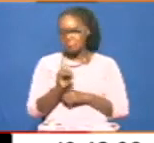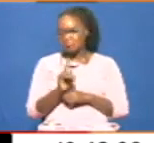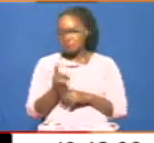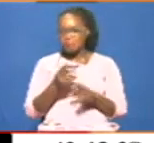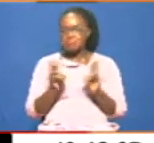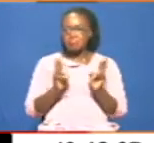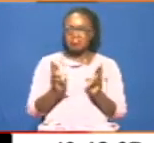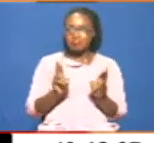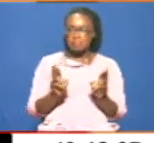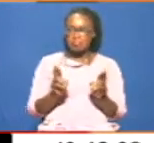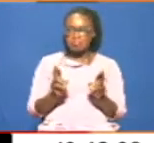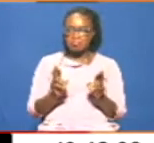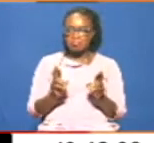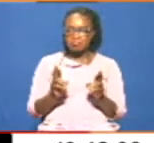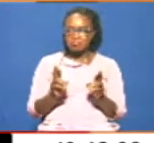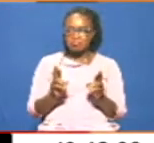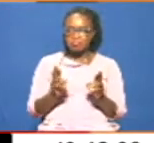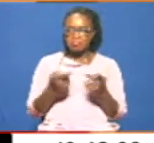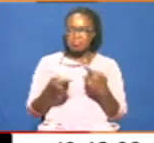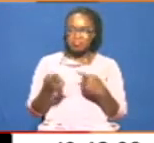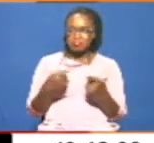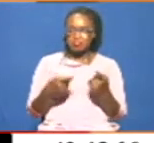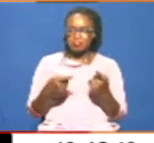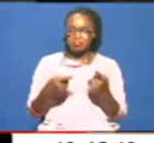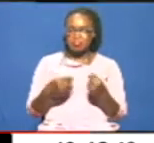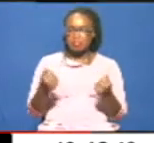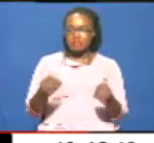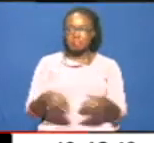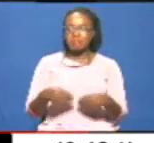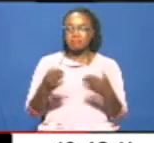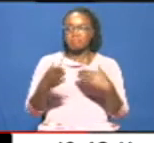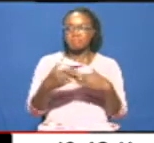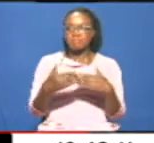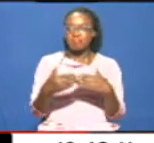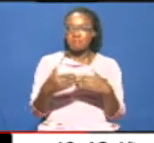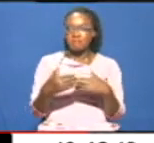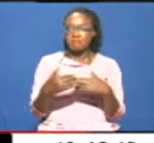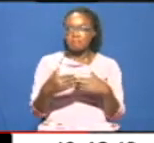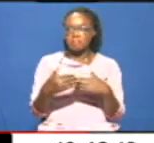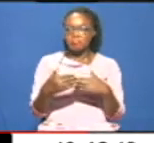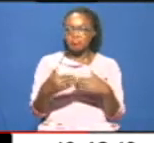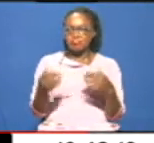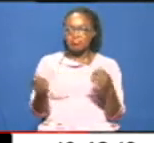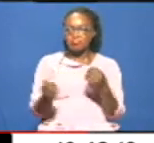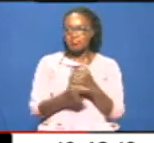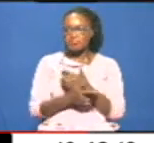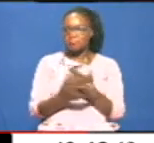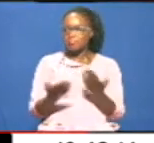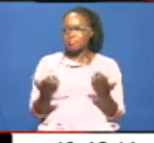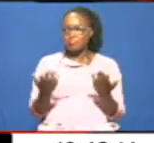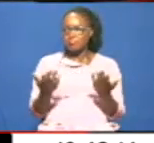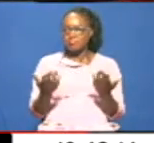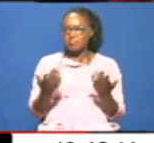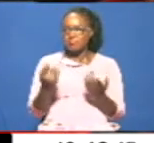to come to bring that solution much closer. We are a matter of even months. It's just very